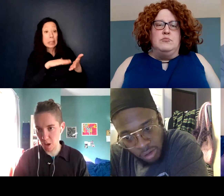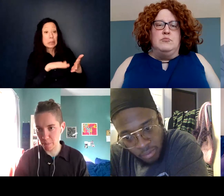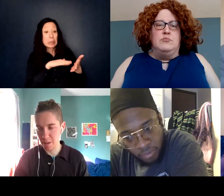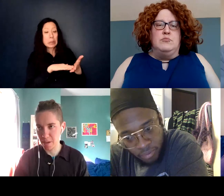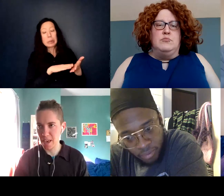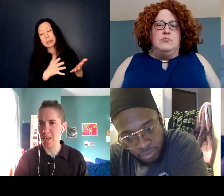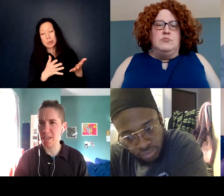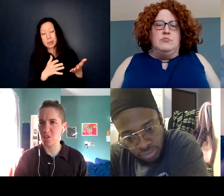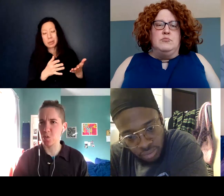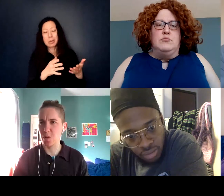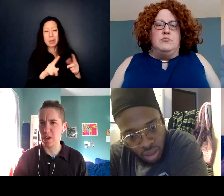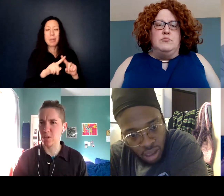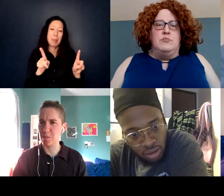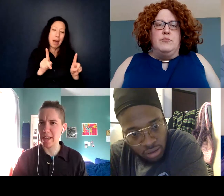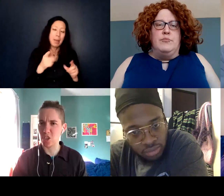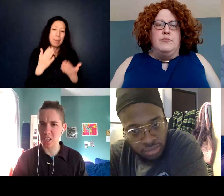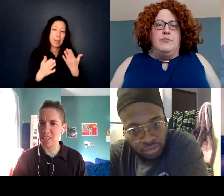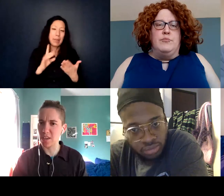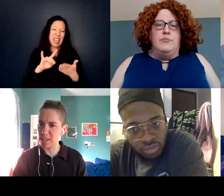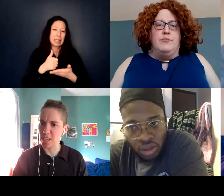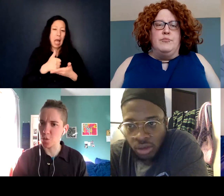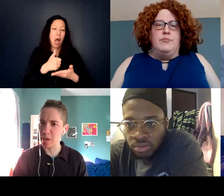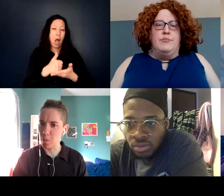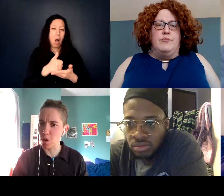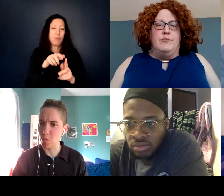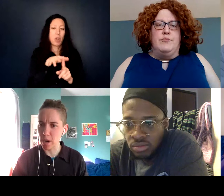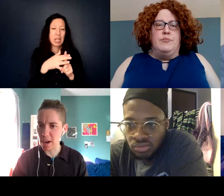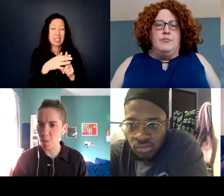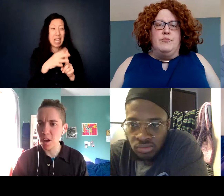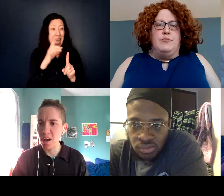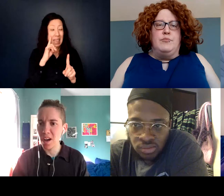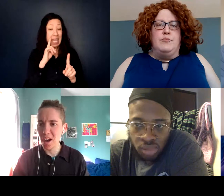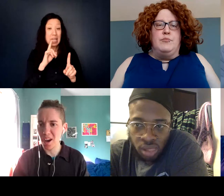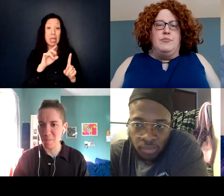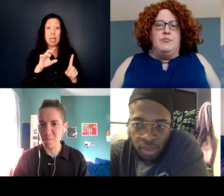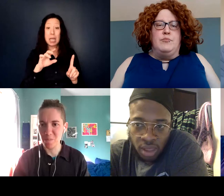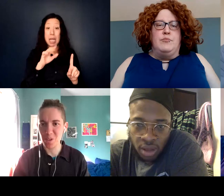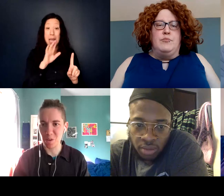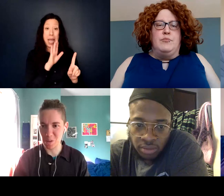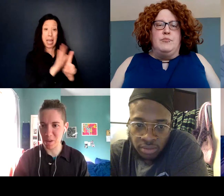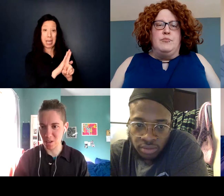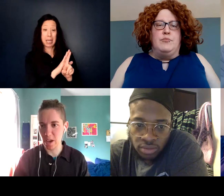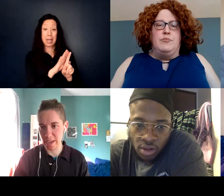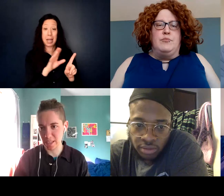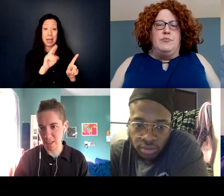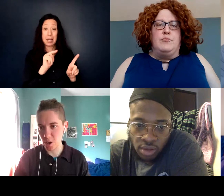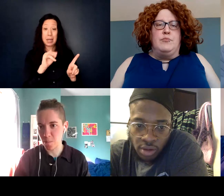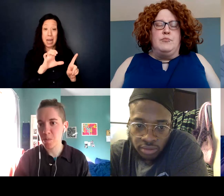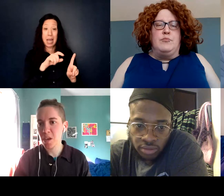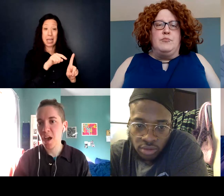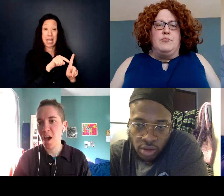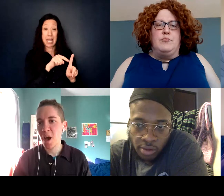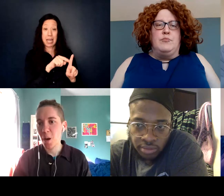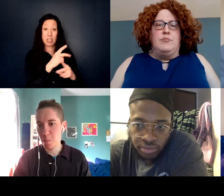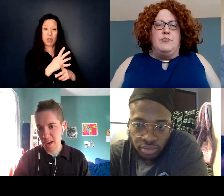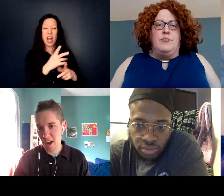context. And I think his supervisor is managing 17 new people right now. So it's been a little hectic